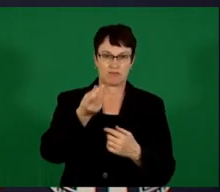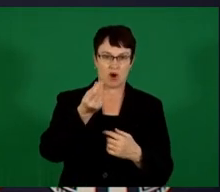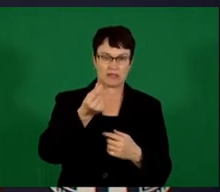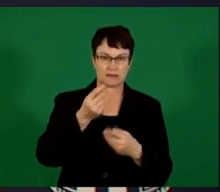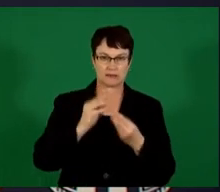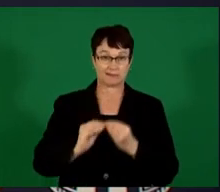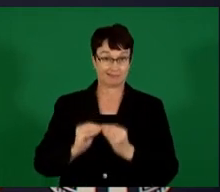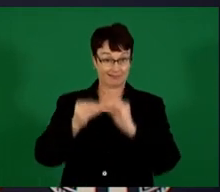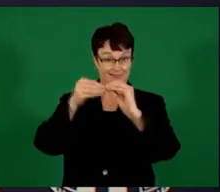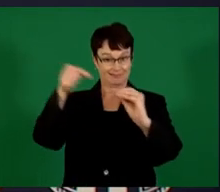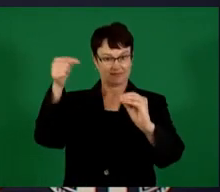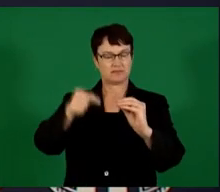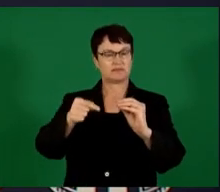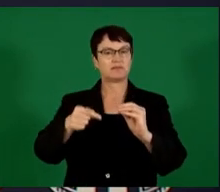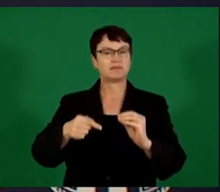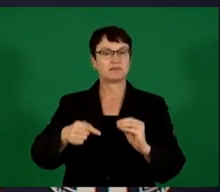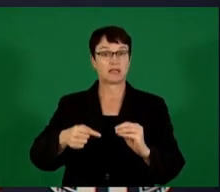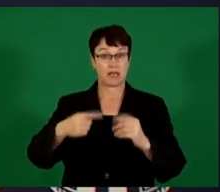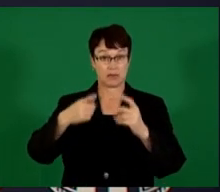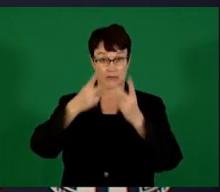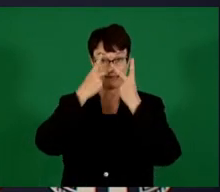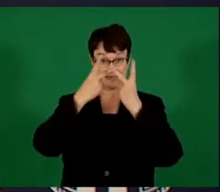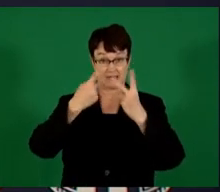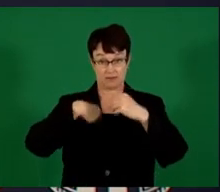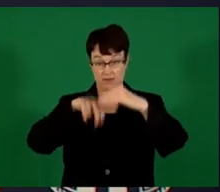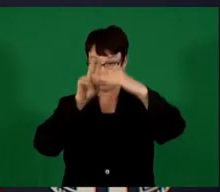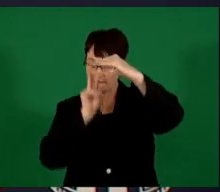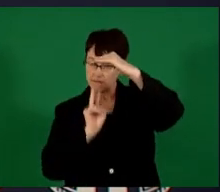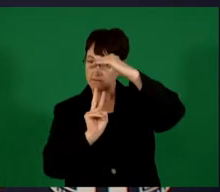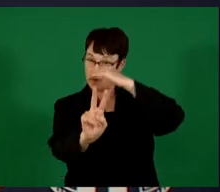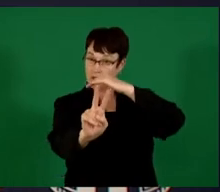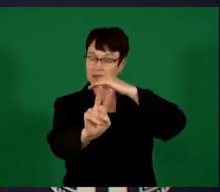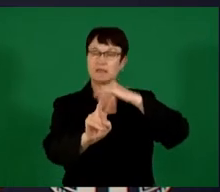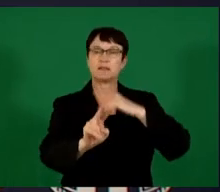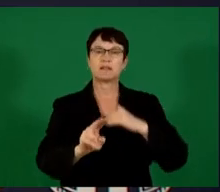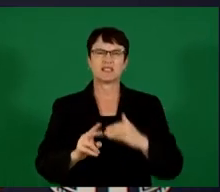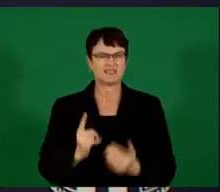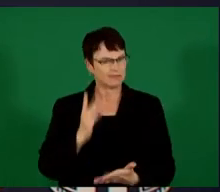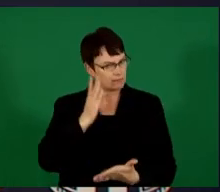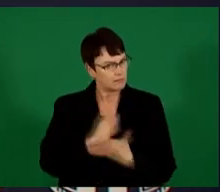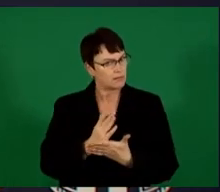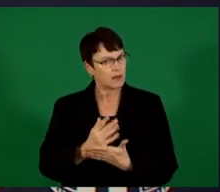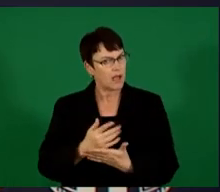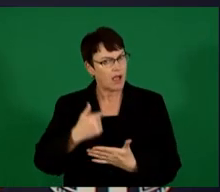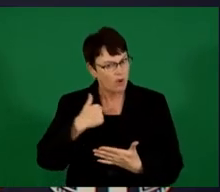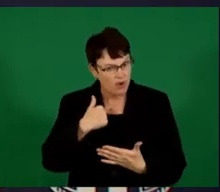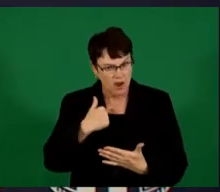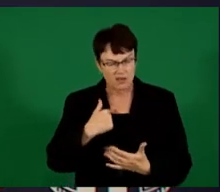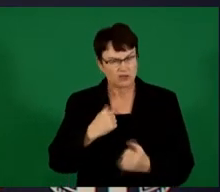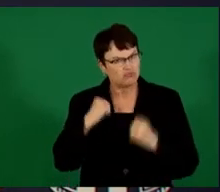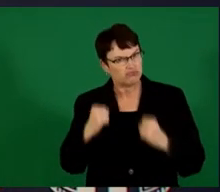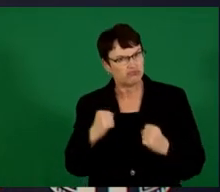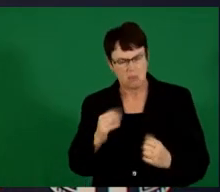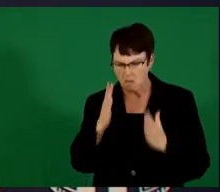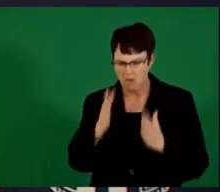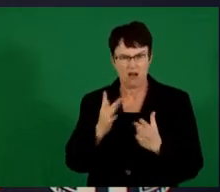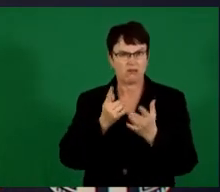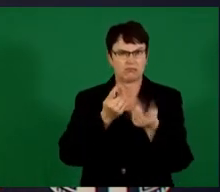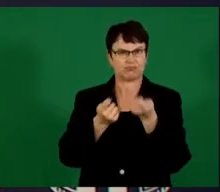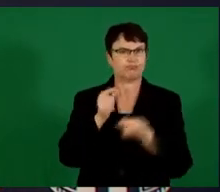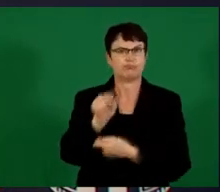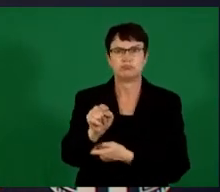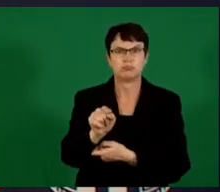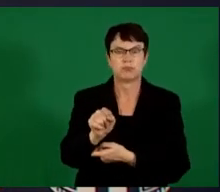look at our forecast and that we actually mean business about it. We will calibrate our policy such